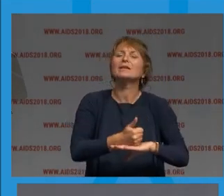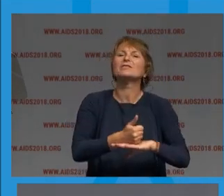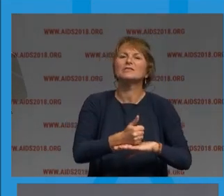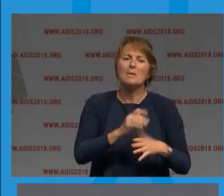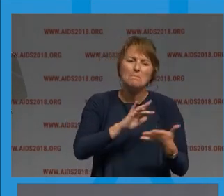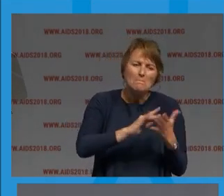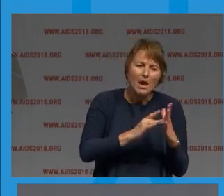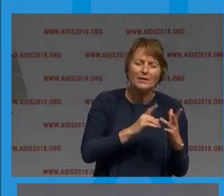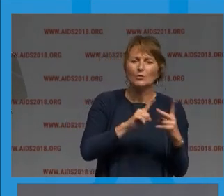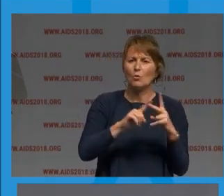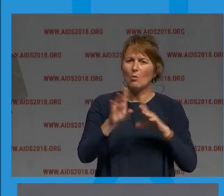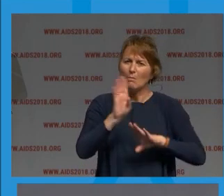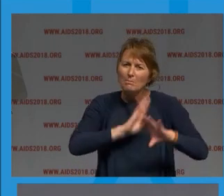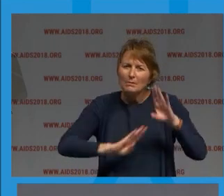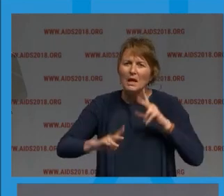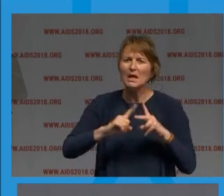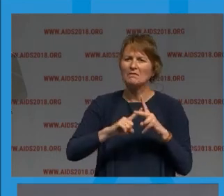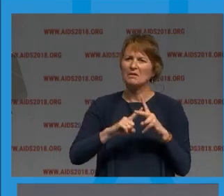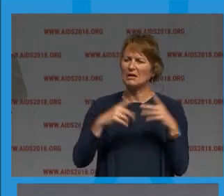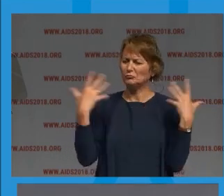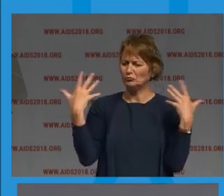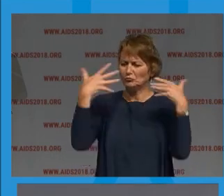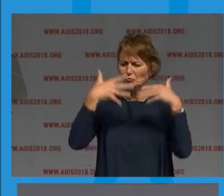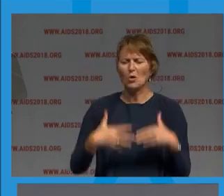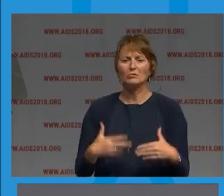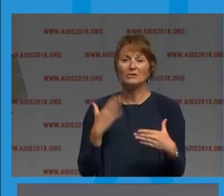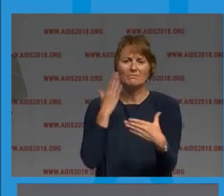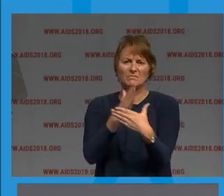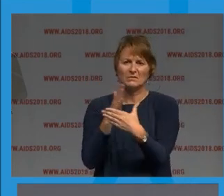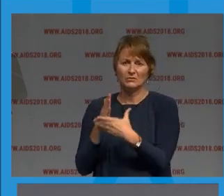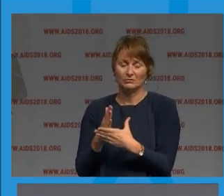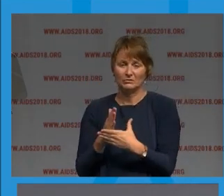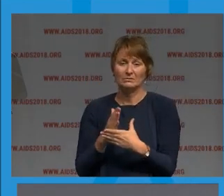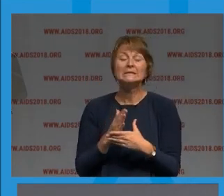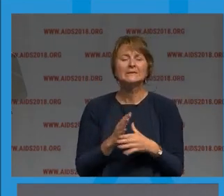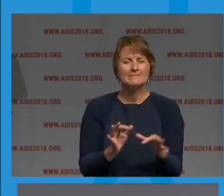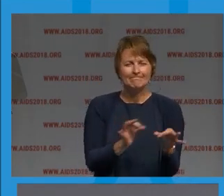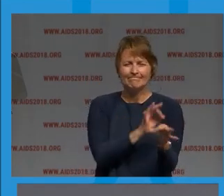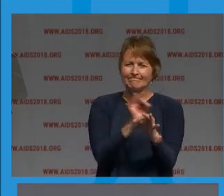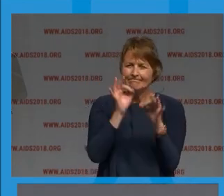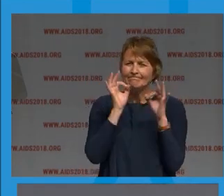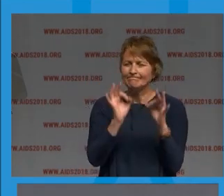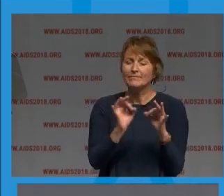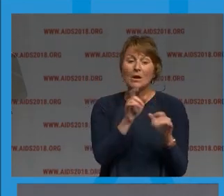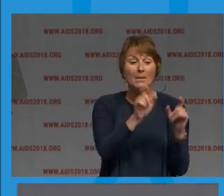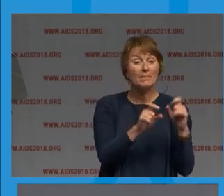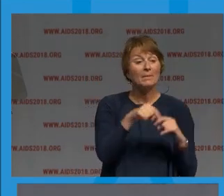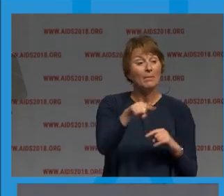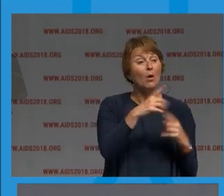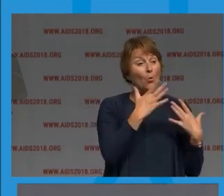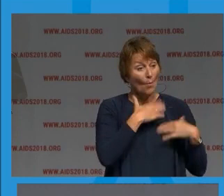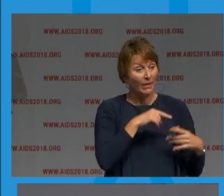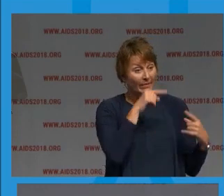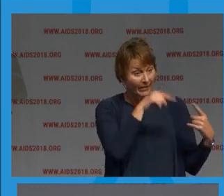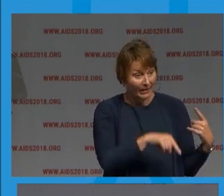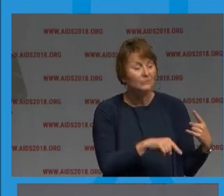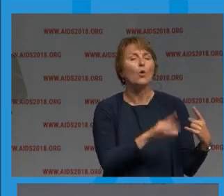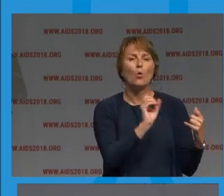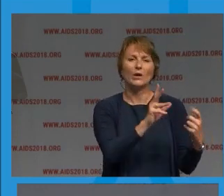behavioral, and structural interventions in a manner that is appropriate and sensitive to the need of the populations to be